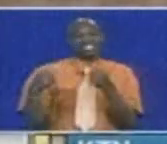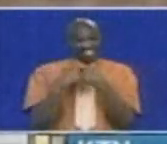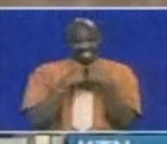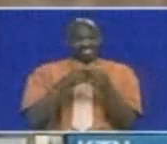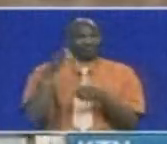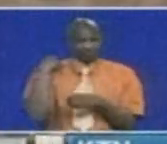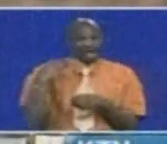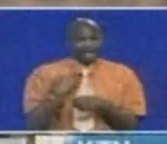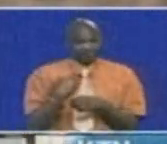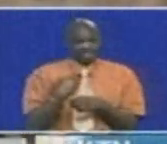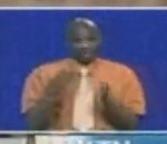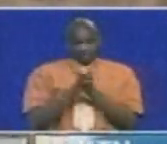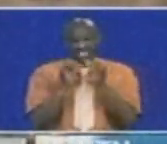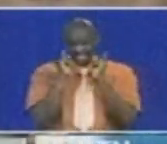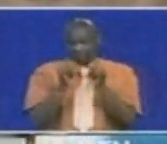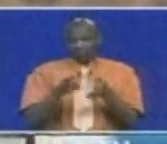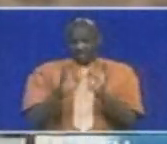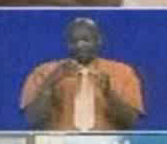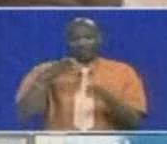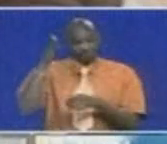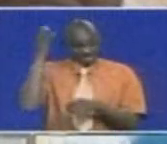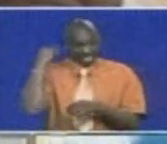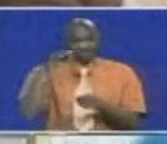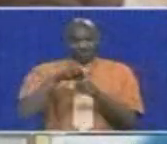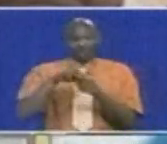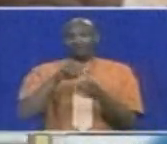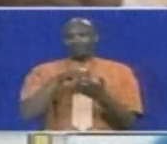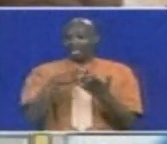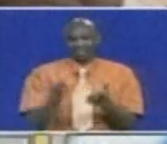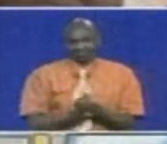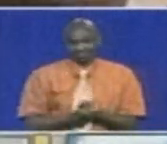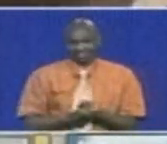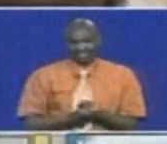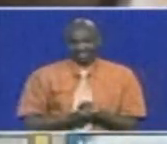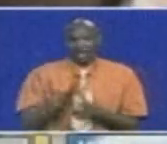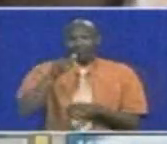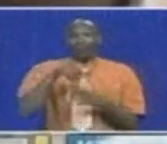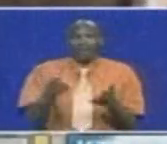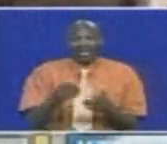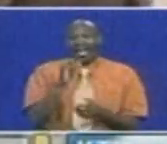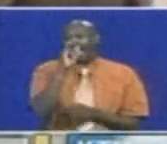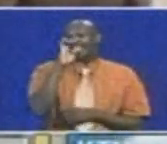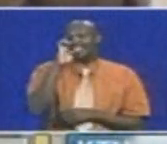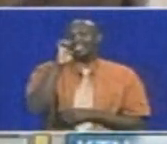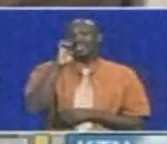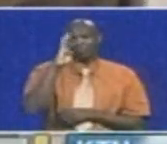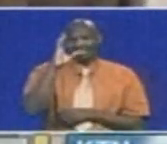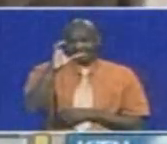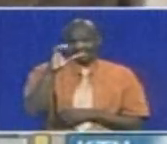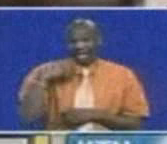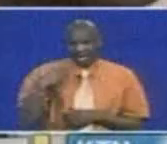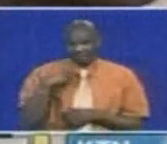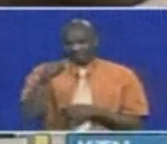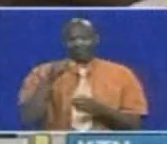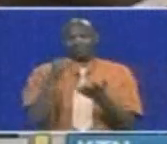body faced with the new system in the last election. Since when did the IEBC take over the role of